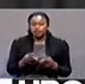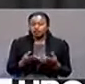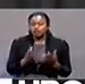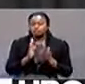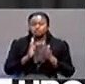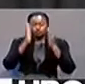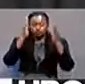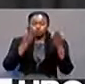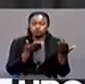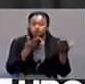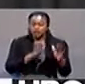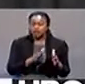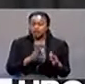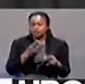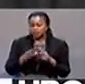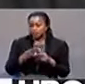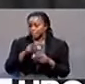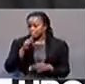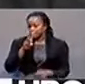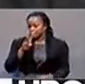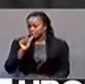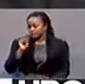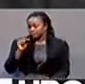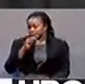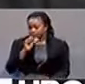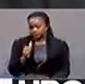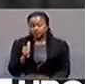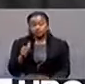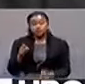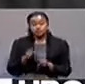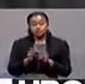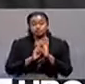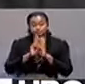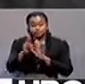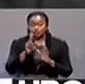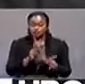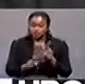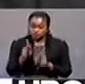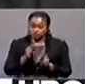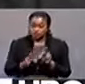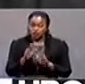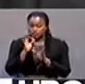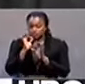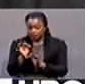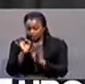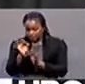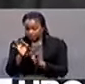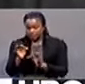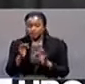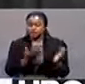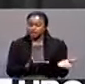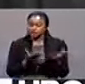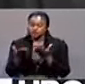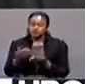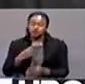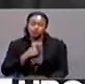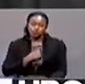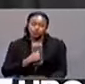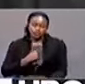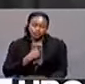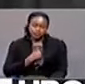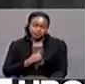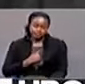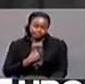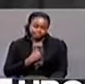Cyprian Kizito Lwanga. And on behalf of the people of Nakaseke, I bring condolences.